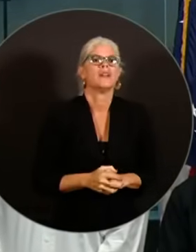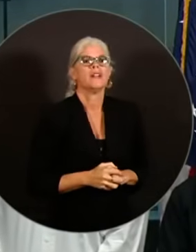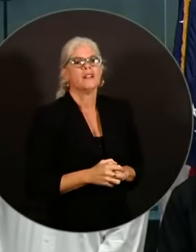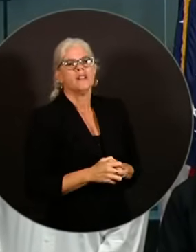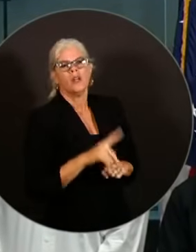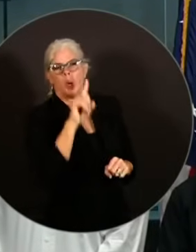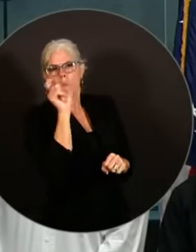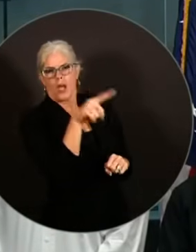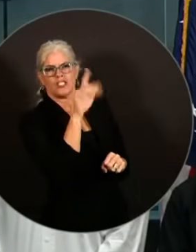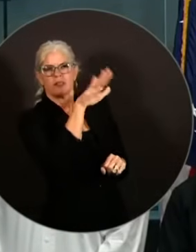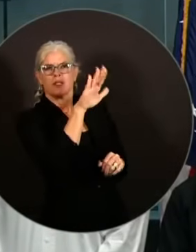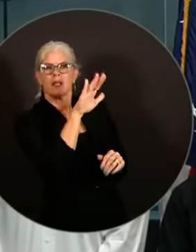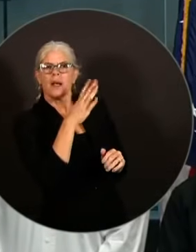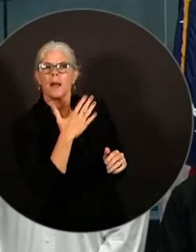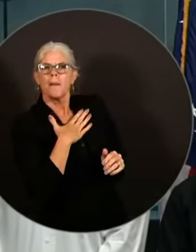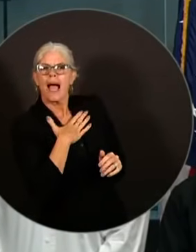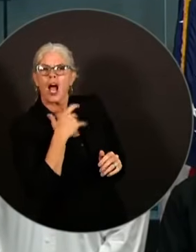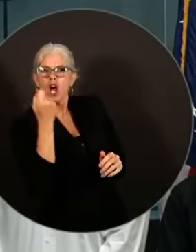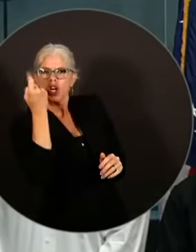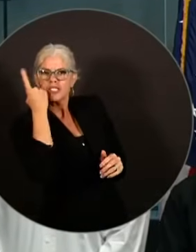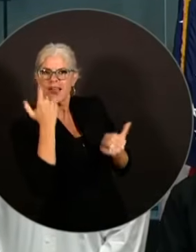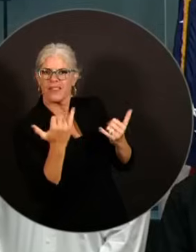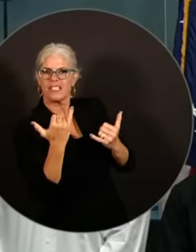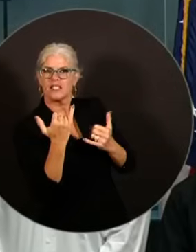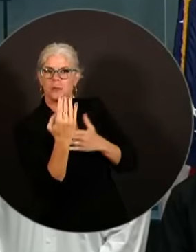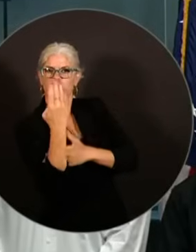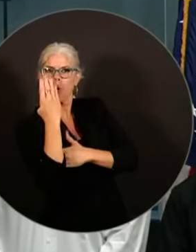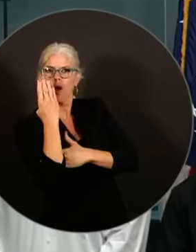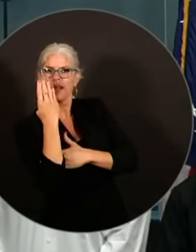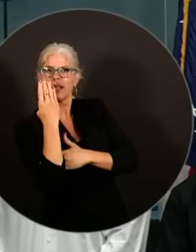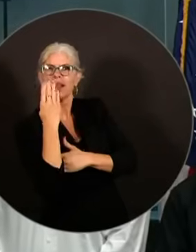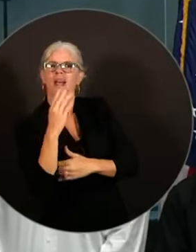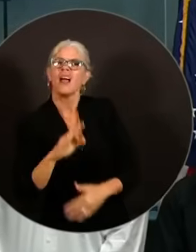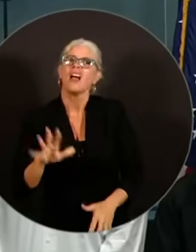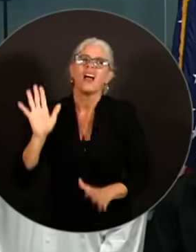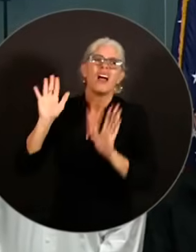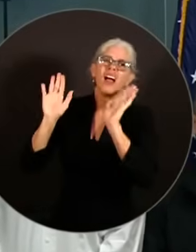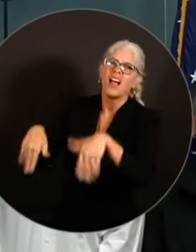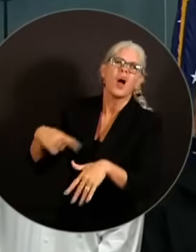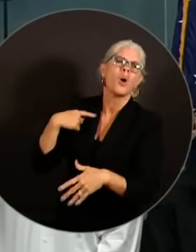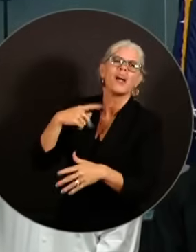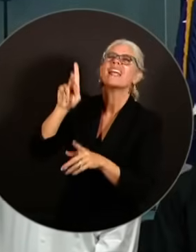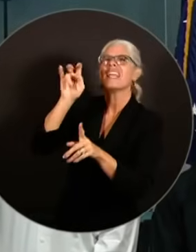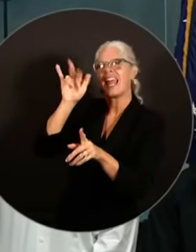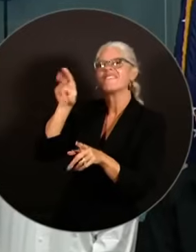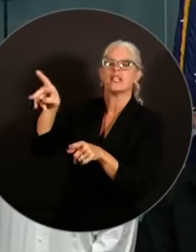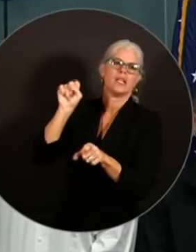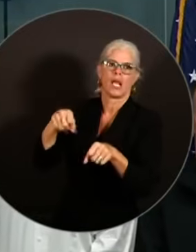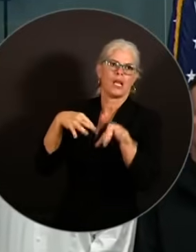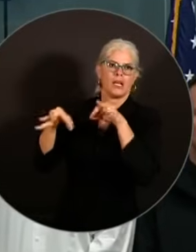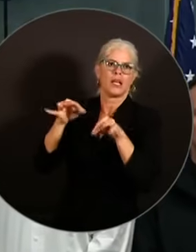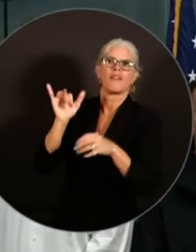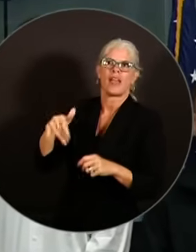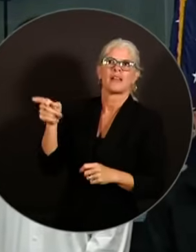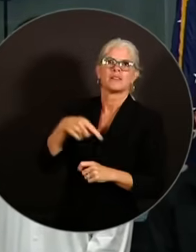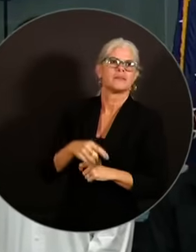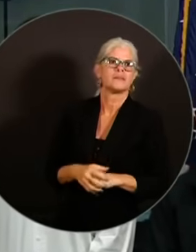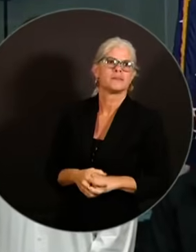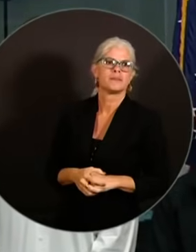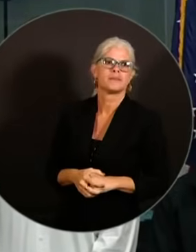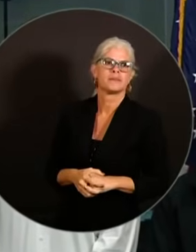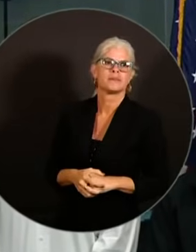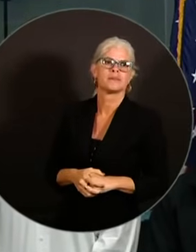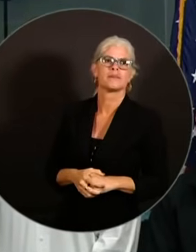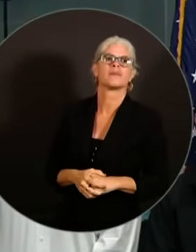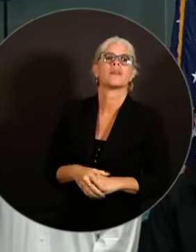Petersburg. My understanding is, like, at least earlier this morning, the city had no access. Kevin can talk about that. I know he's been engaged in that? Yep. So